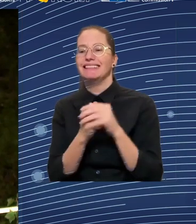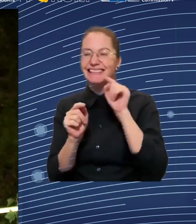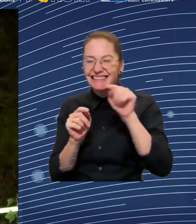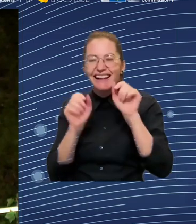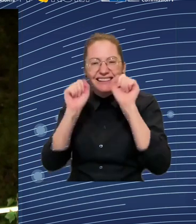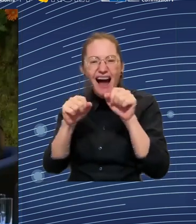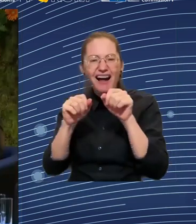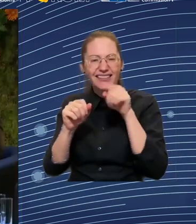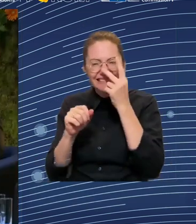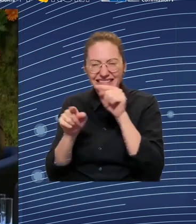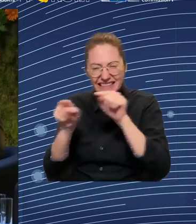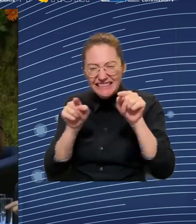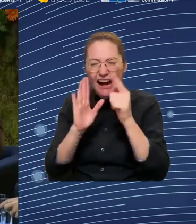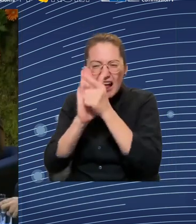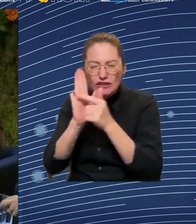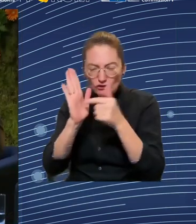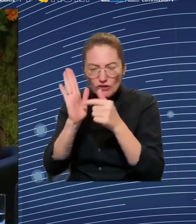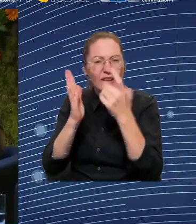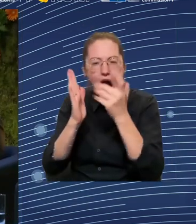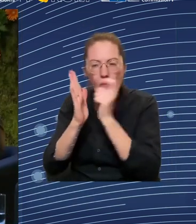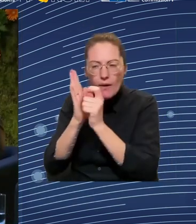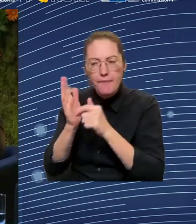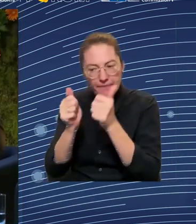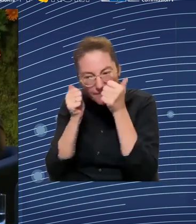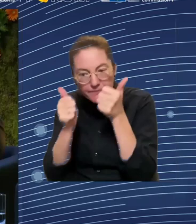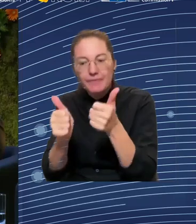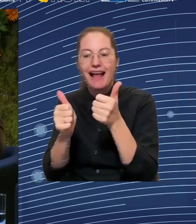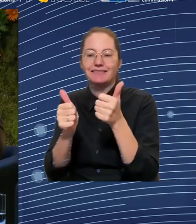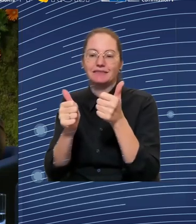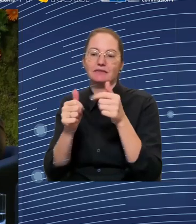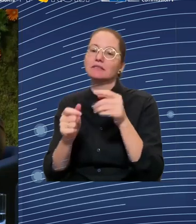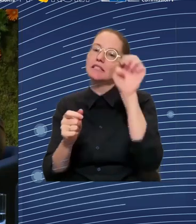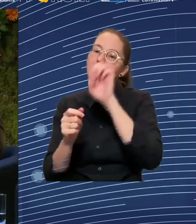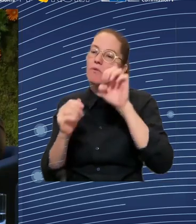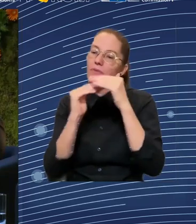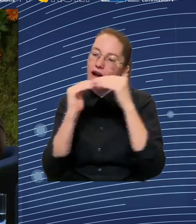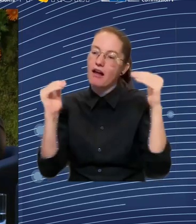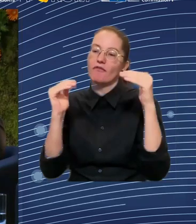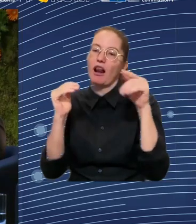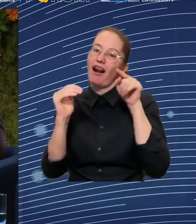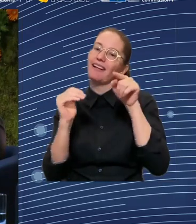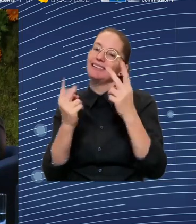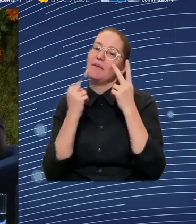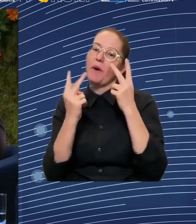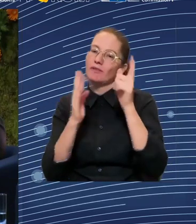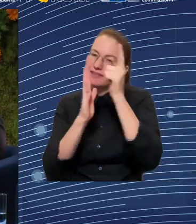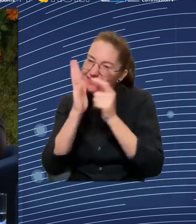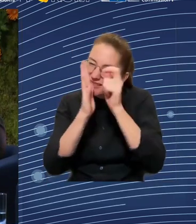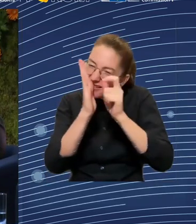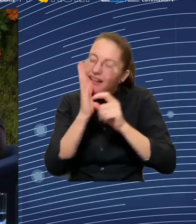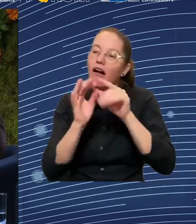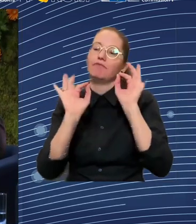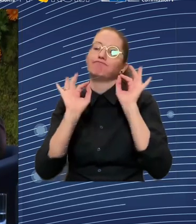at sectoral level. But for improving working conditions, the company level is really where